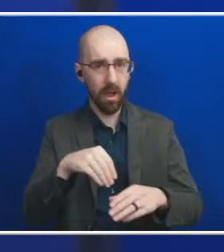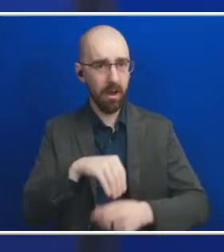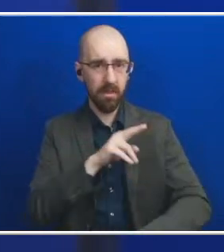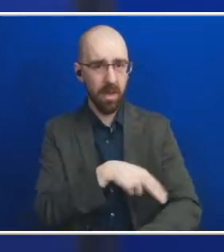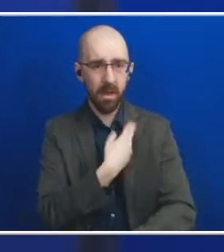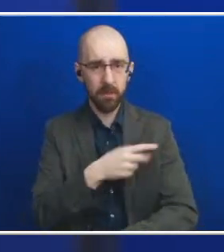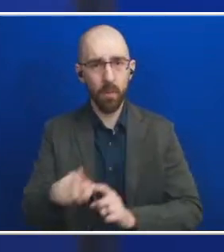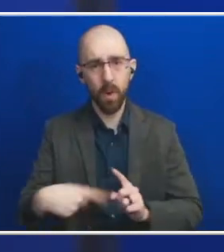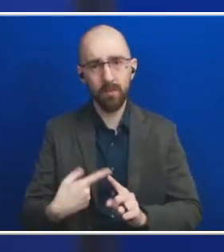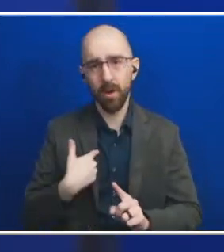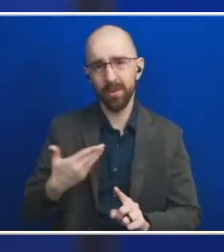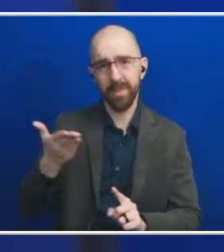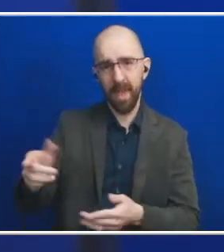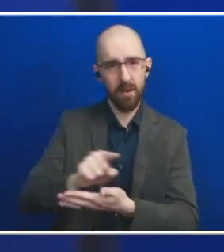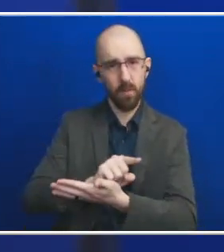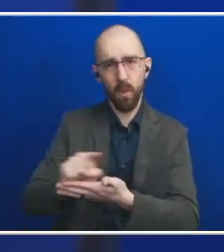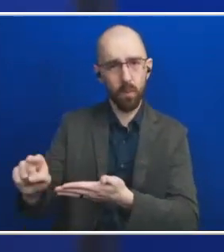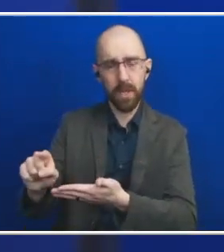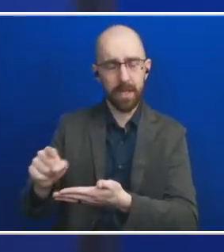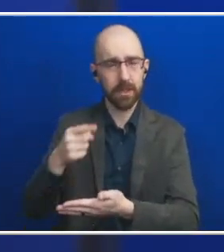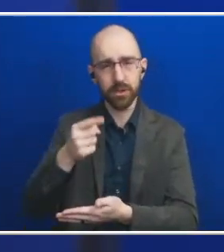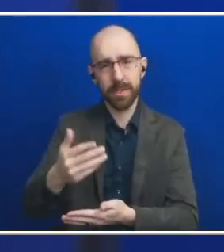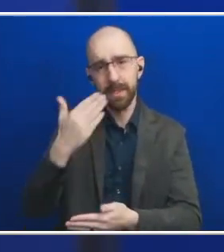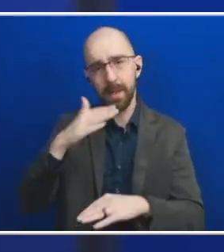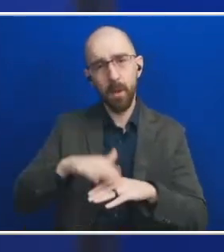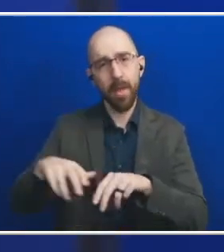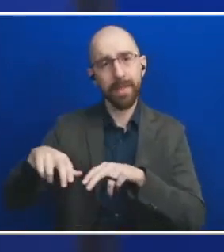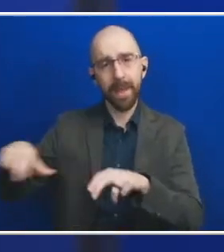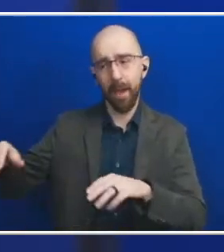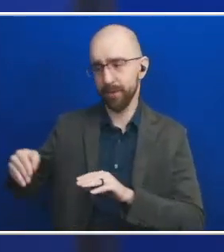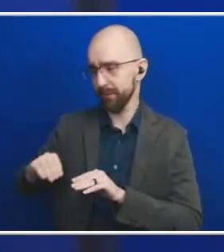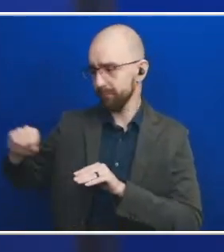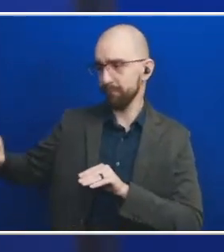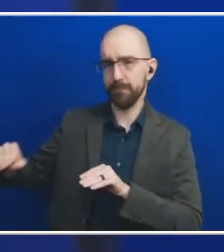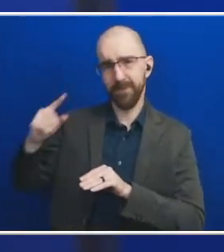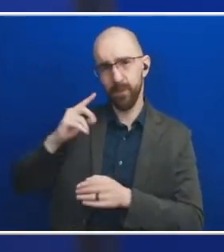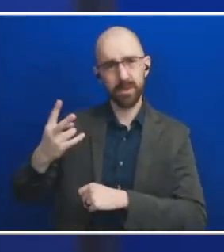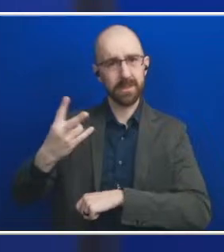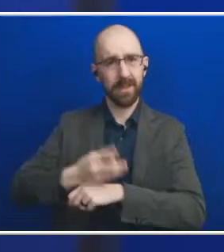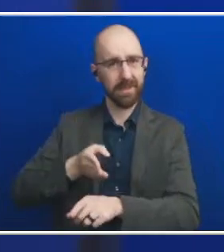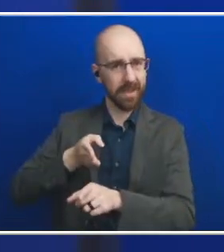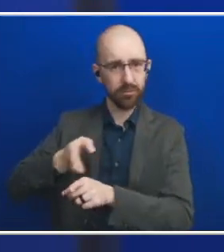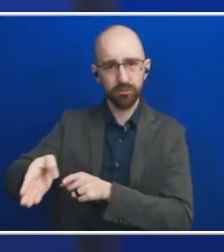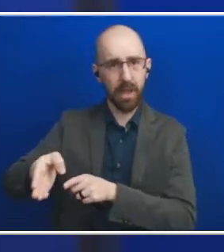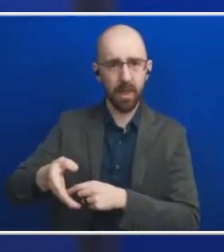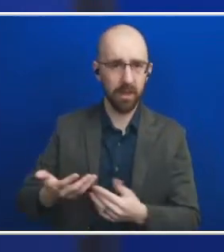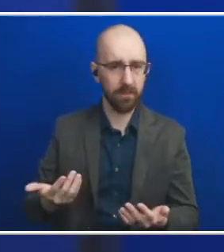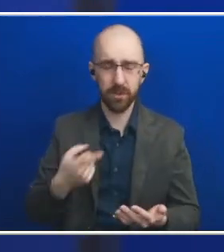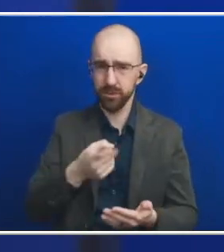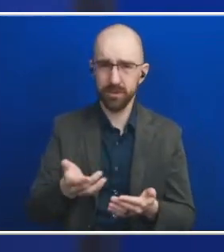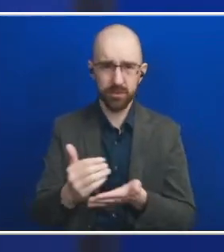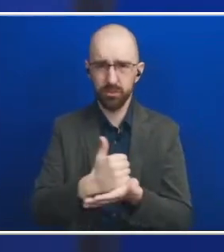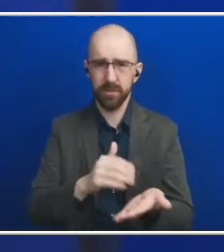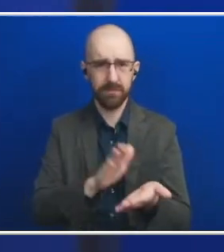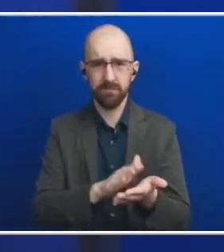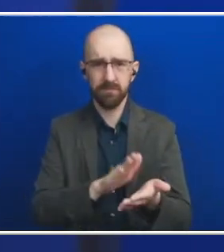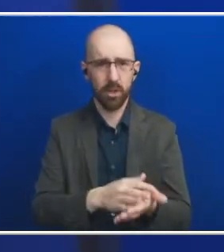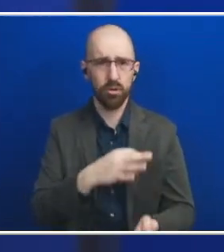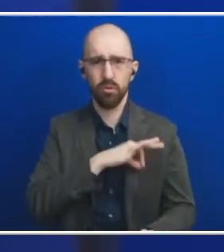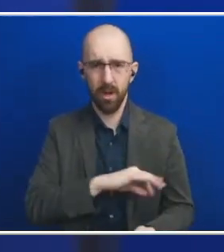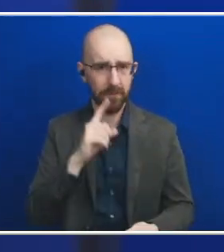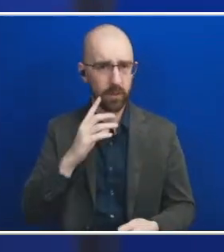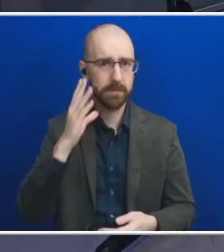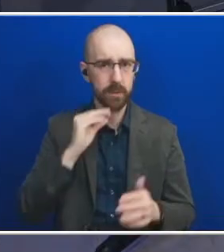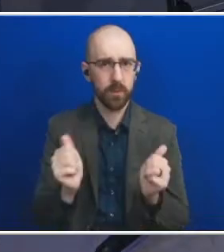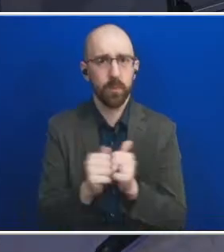straight, and she was sleeping on a couch next to me for 7 straight days. She deserves all the credit in the world for going through this with me, and she's been amazing.